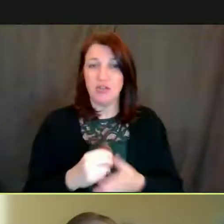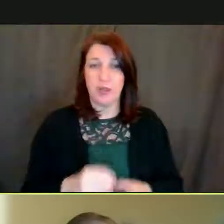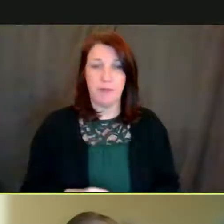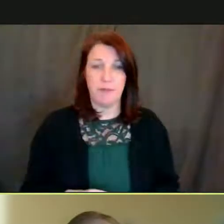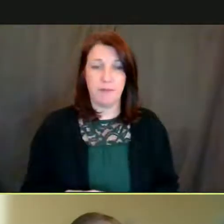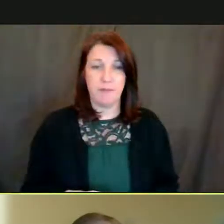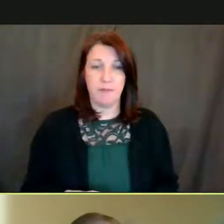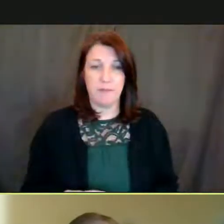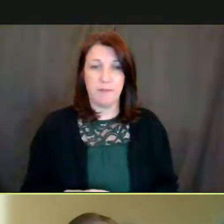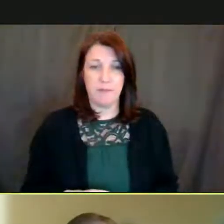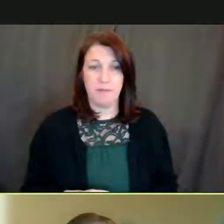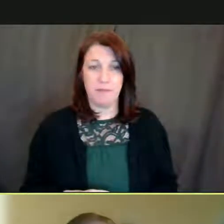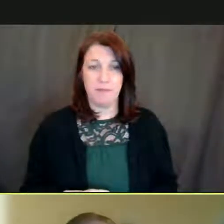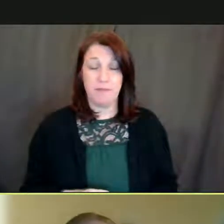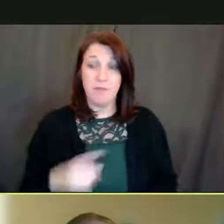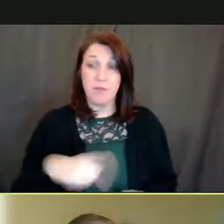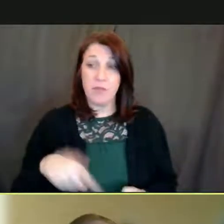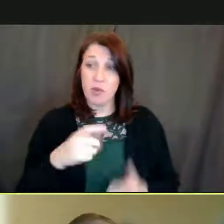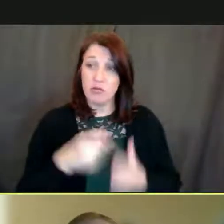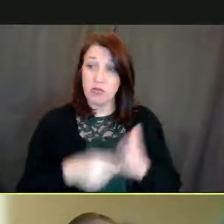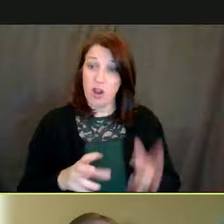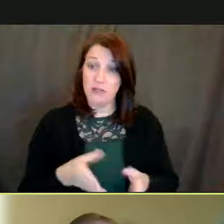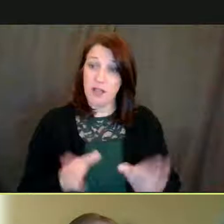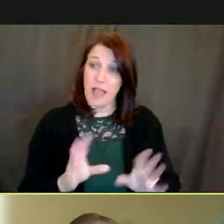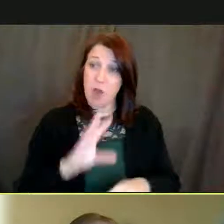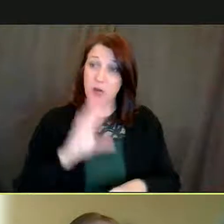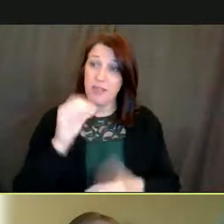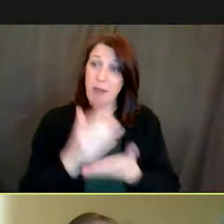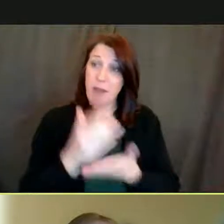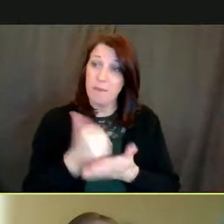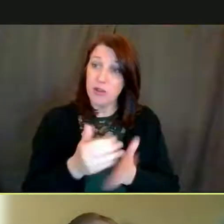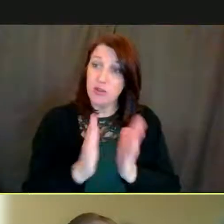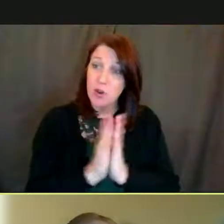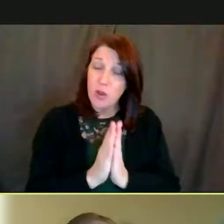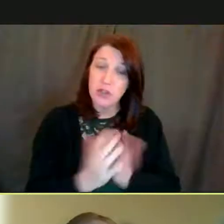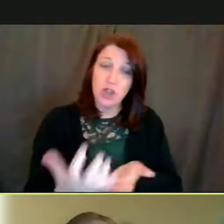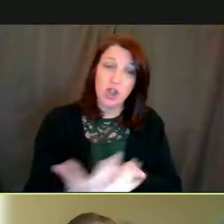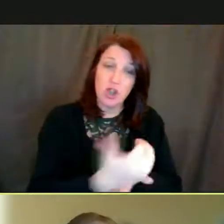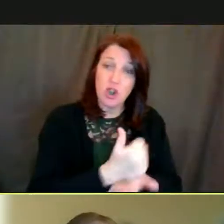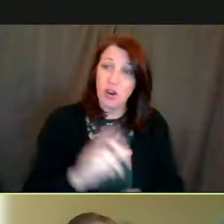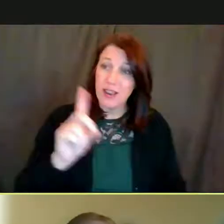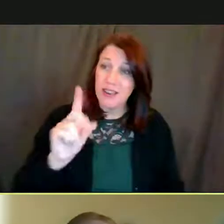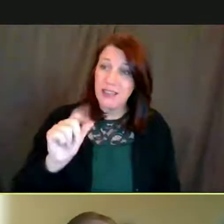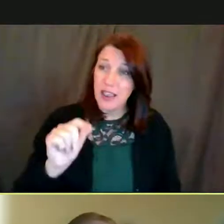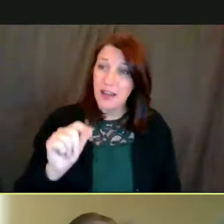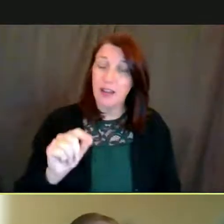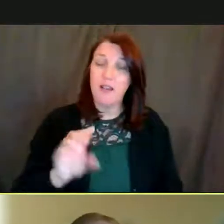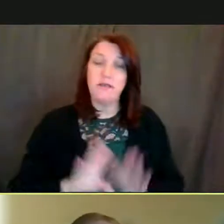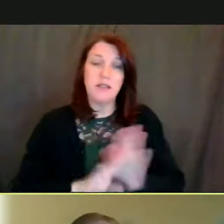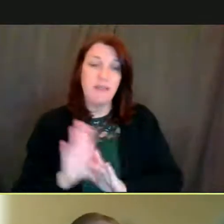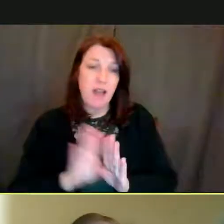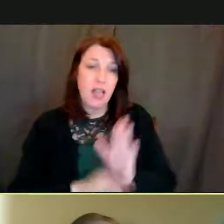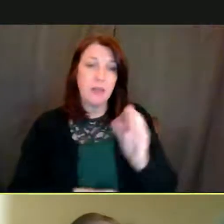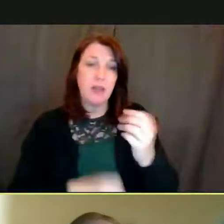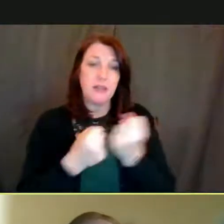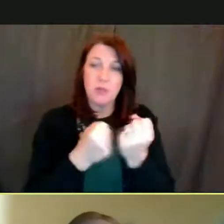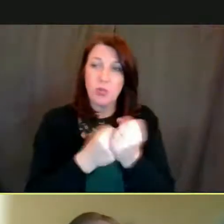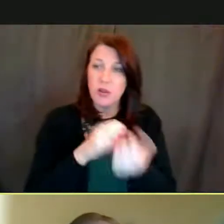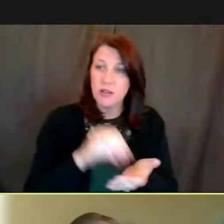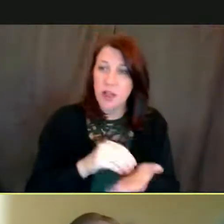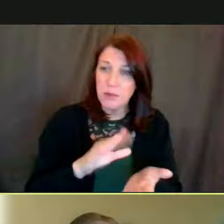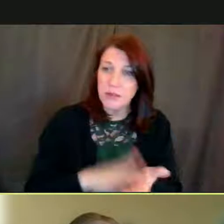those costs that are allowed in budget requests will include things like curating data, developing supporting documentation, preserving and sharing data